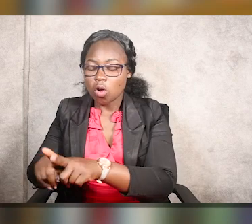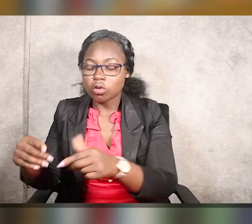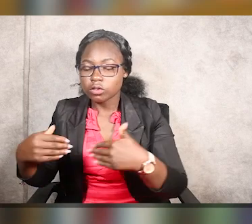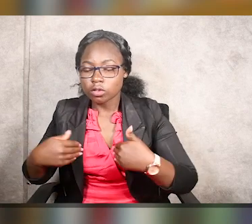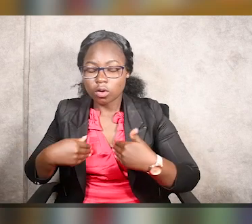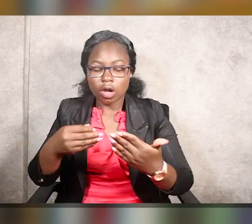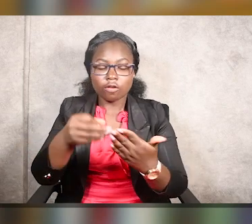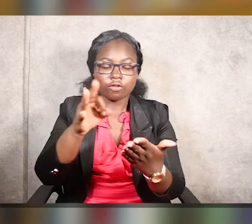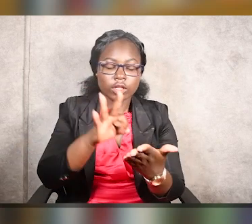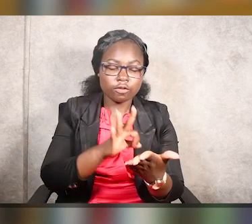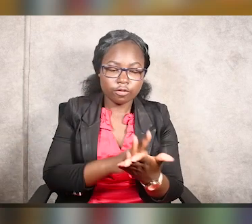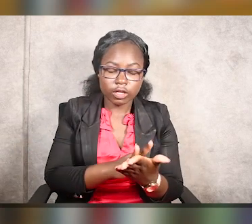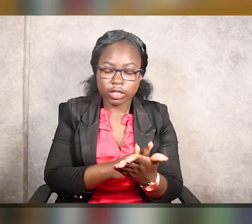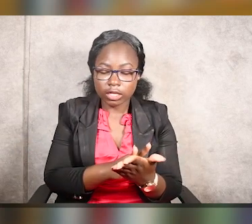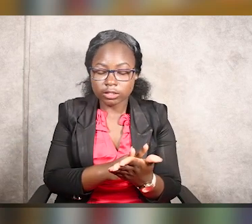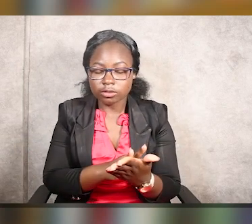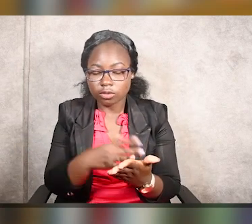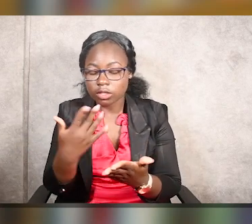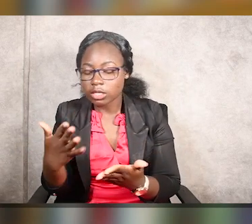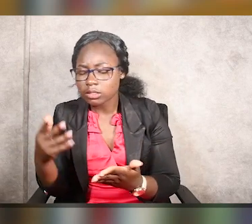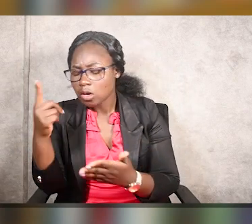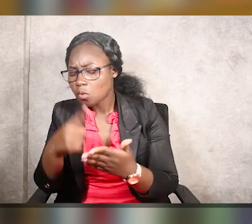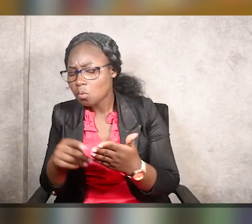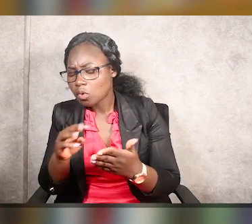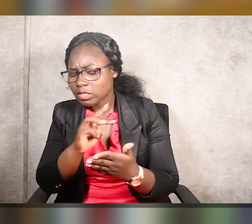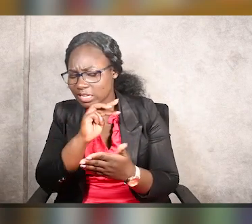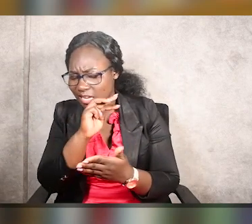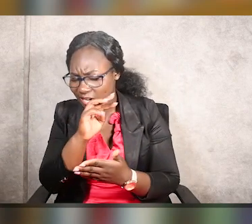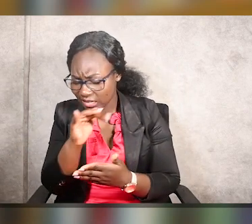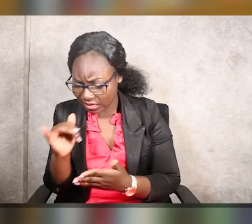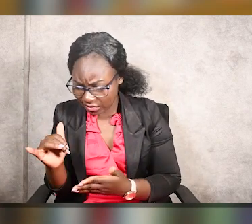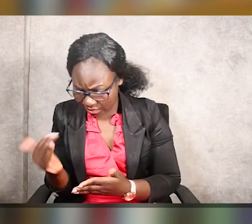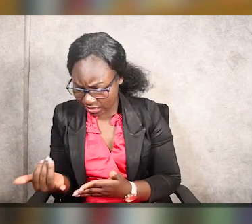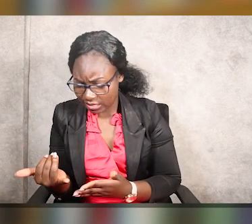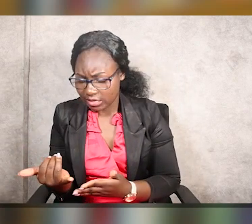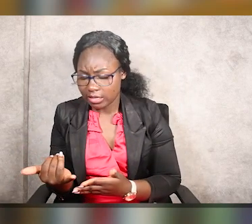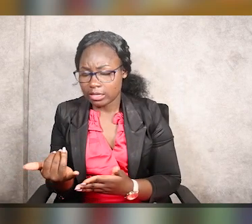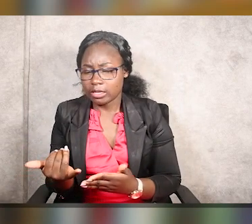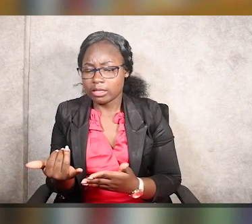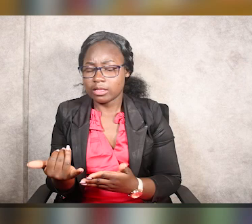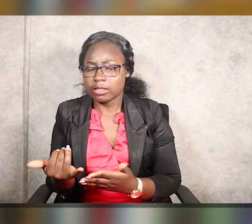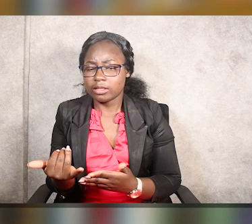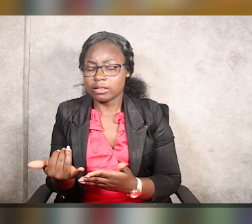financial instruments. What are they? They are